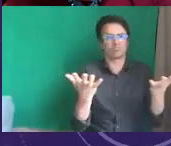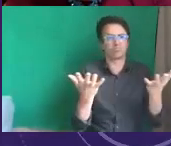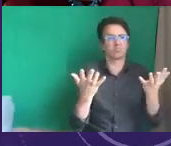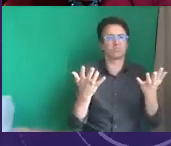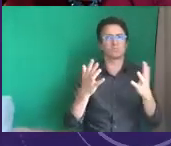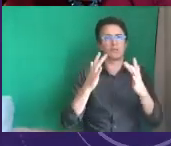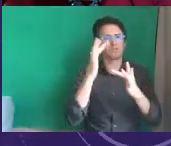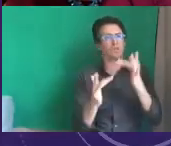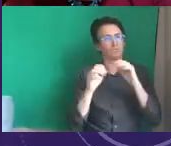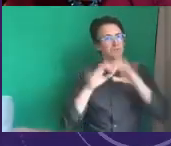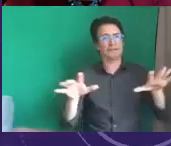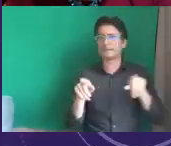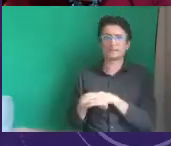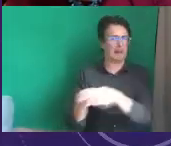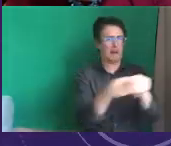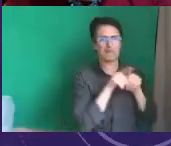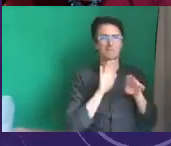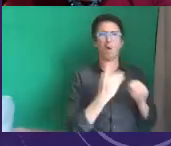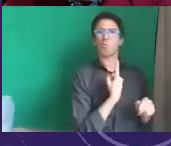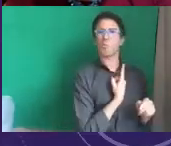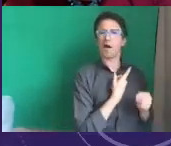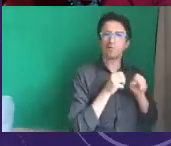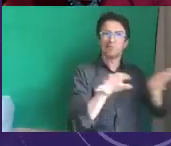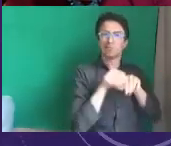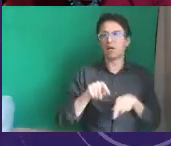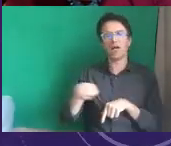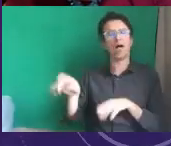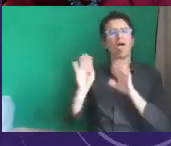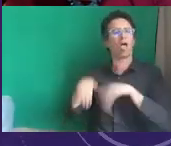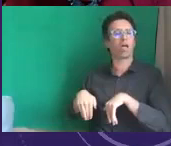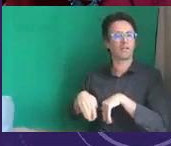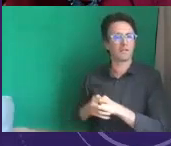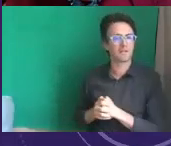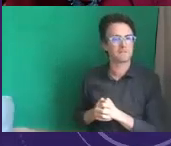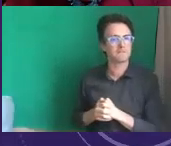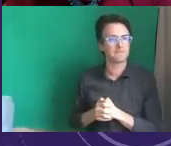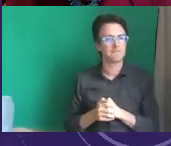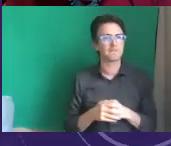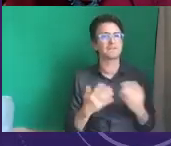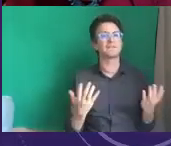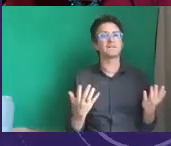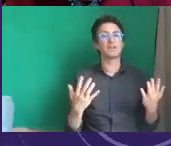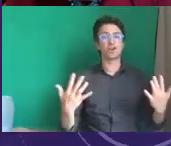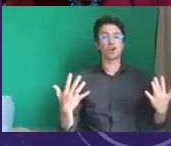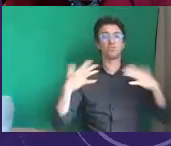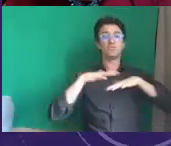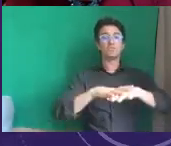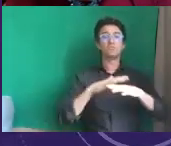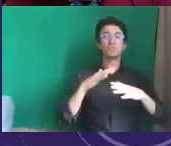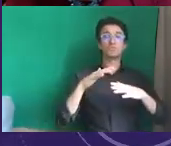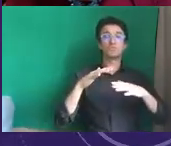shouldn't only be posting inclusive and social media posts just because you have to do it for your